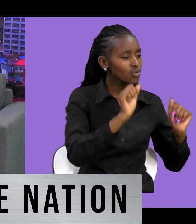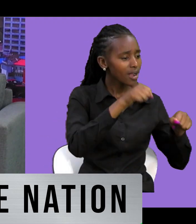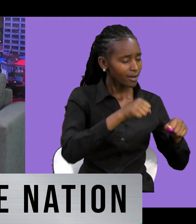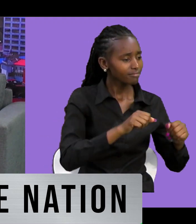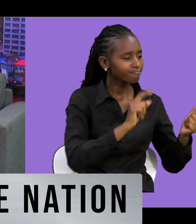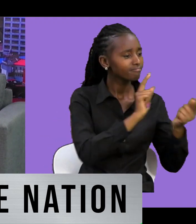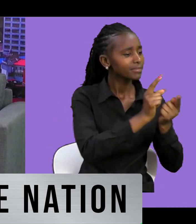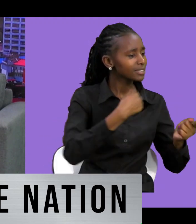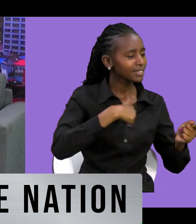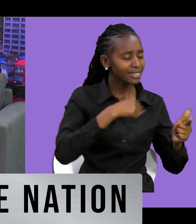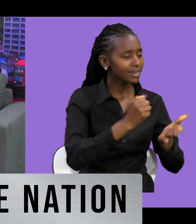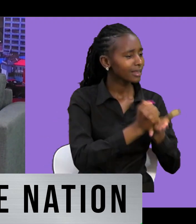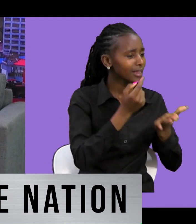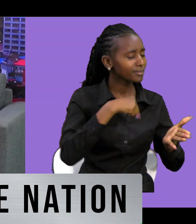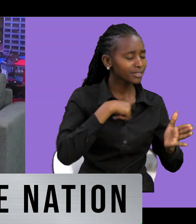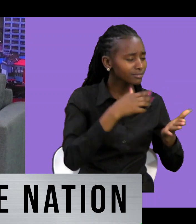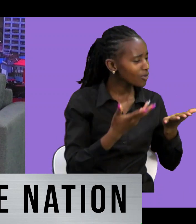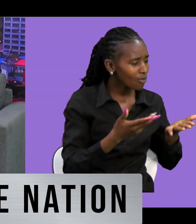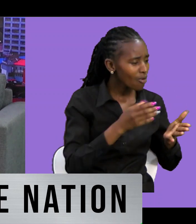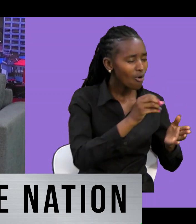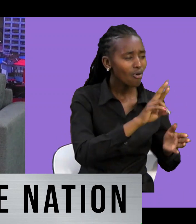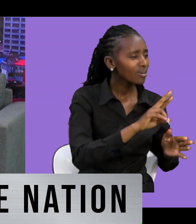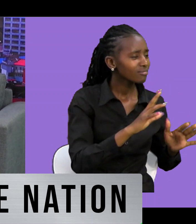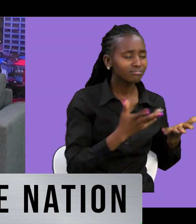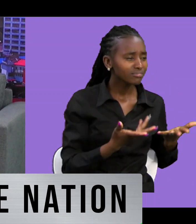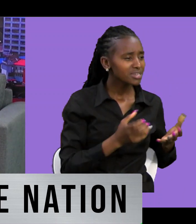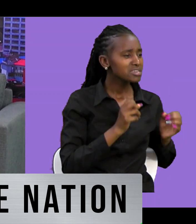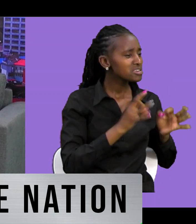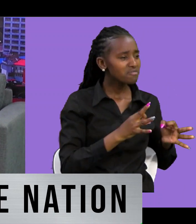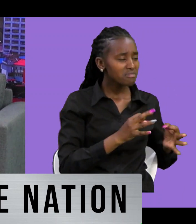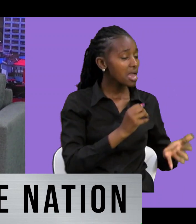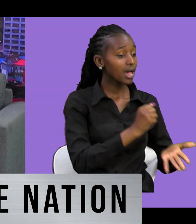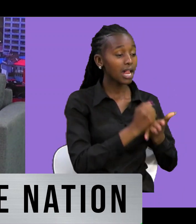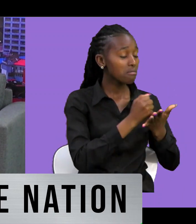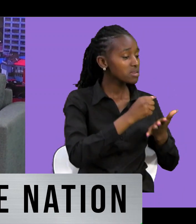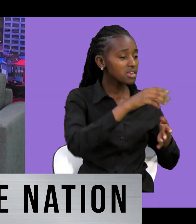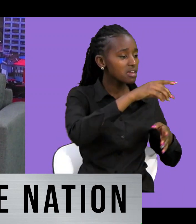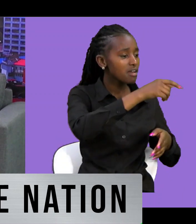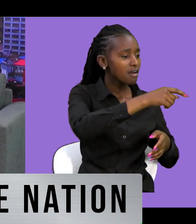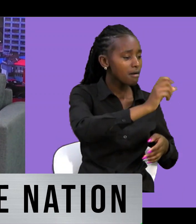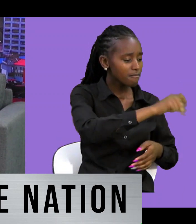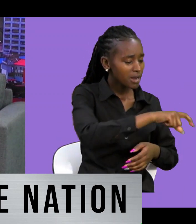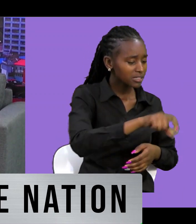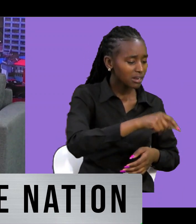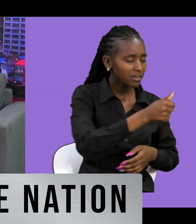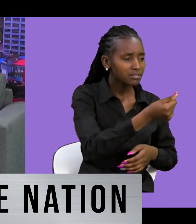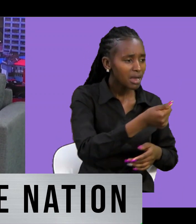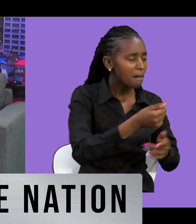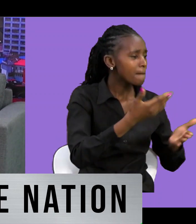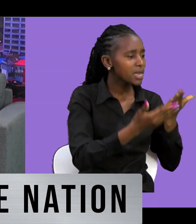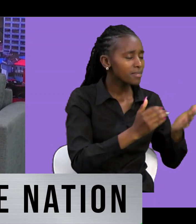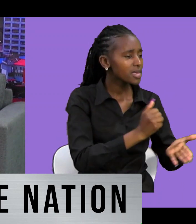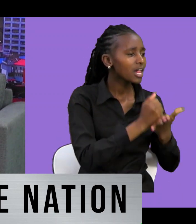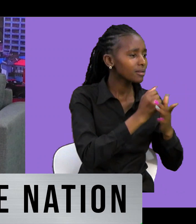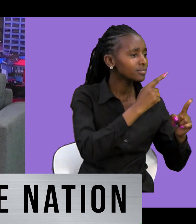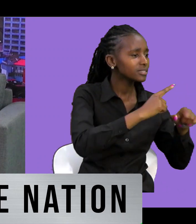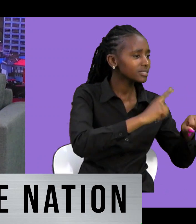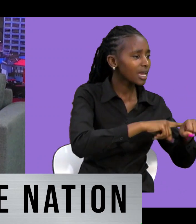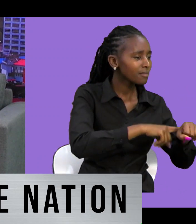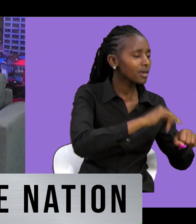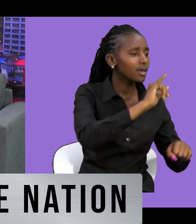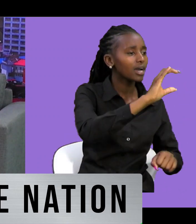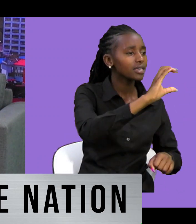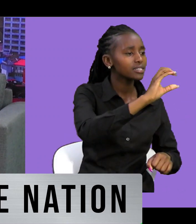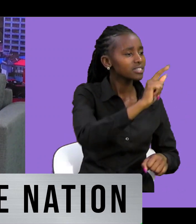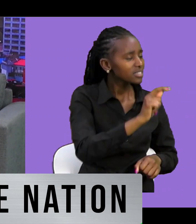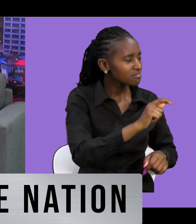be a place. Umekutana naye, kama hujakutana naye kwa fertilizer, umekutana naye kwa ICT. Kuna mahali mzigo, nasikia